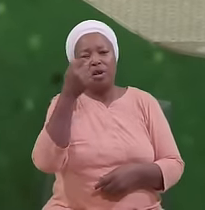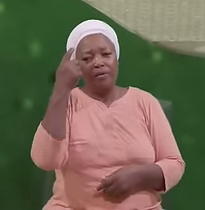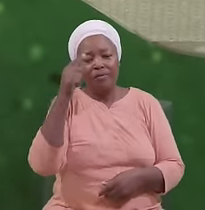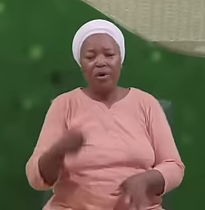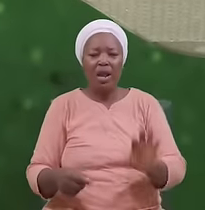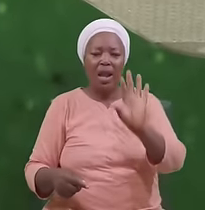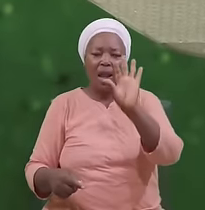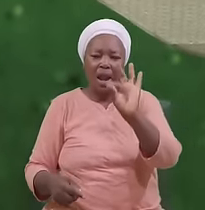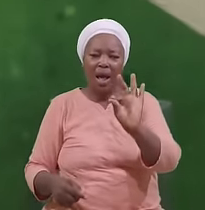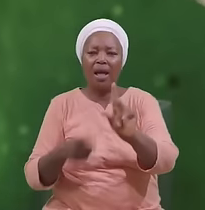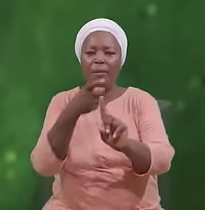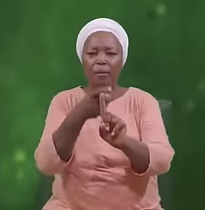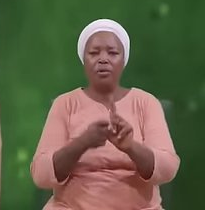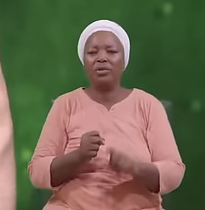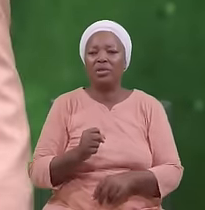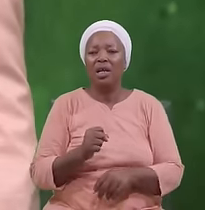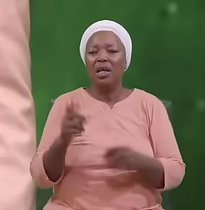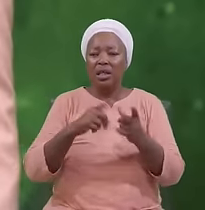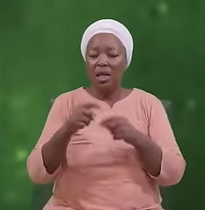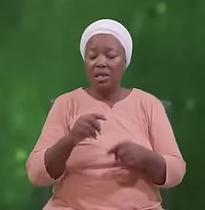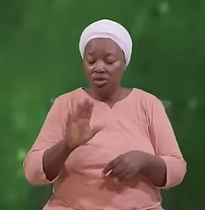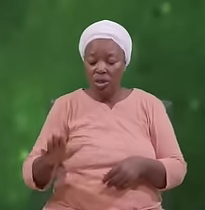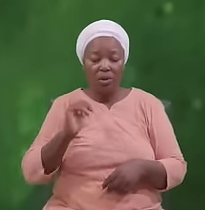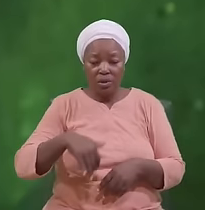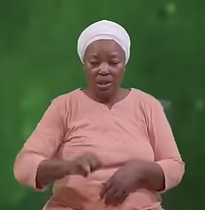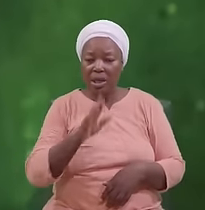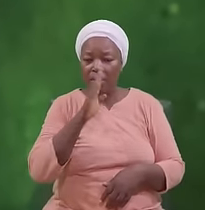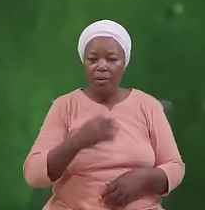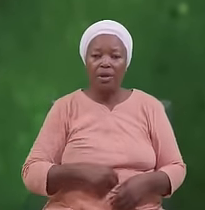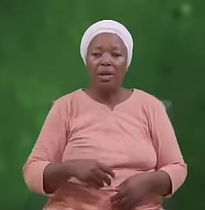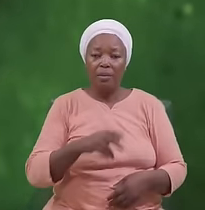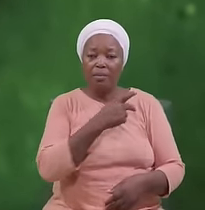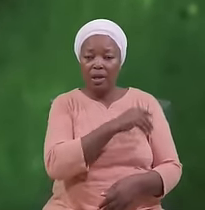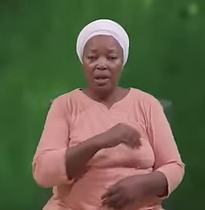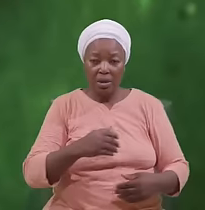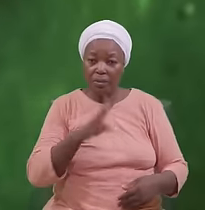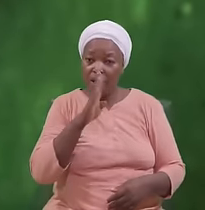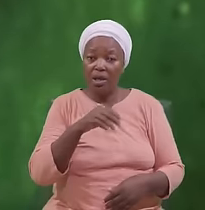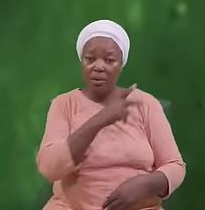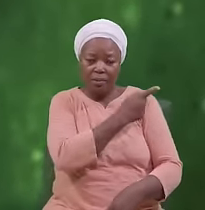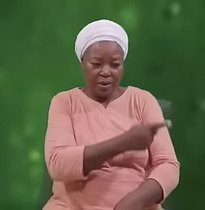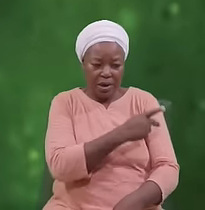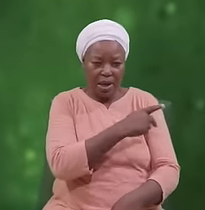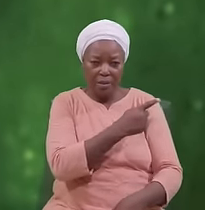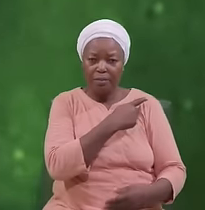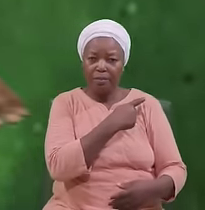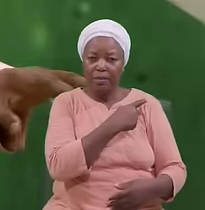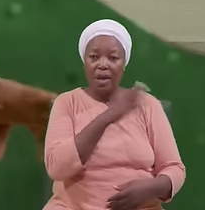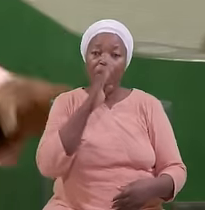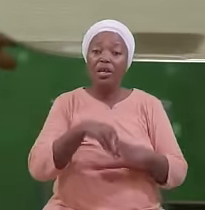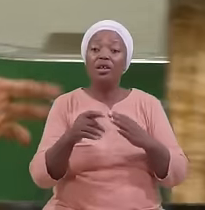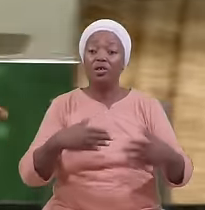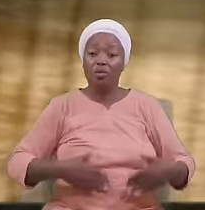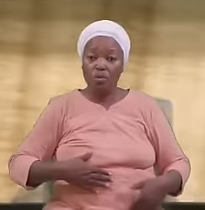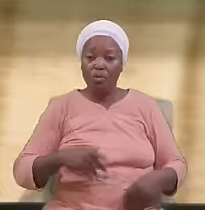9 months. The child will still be conceived. What God said will happen, will happen. The